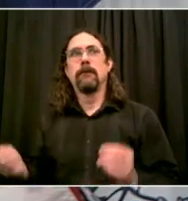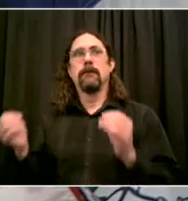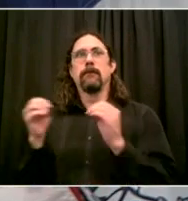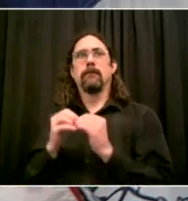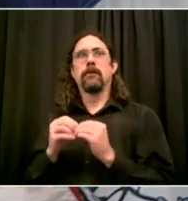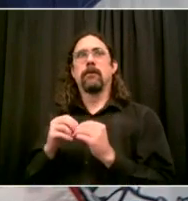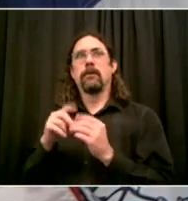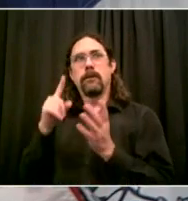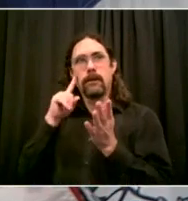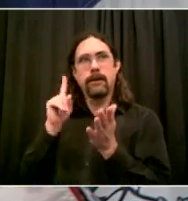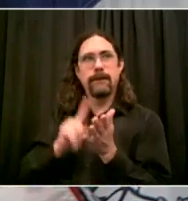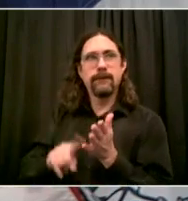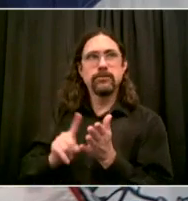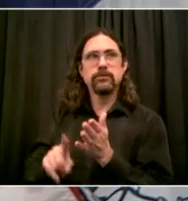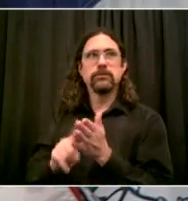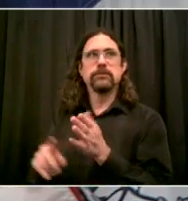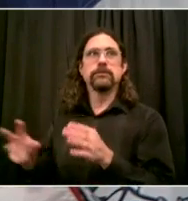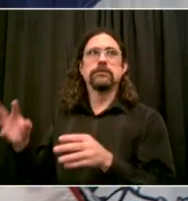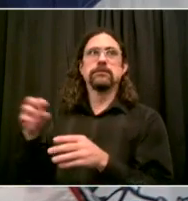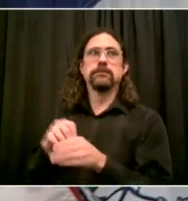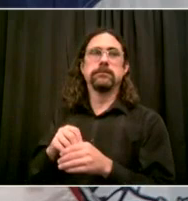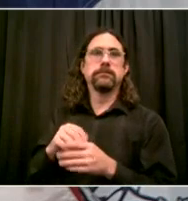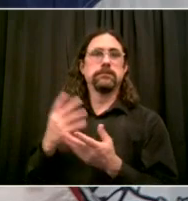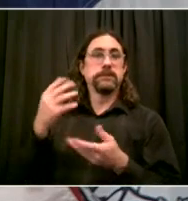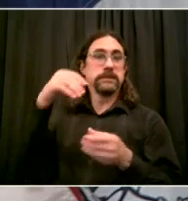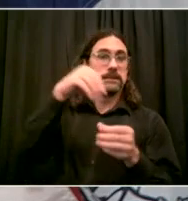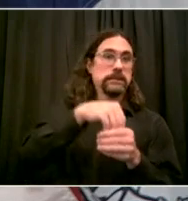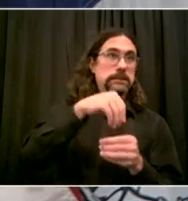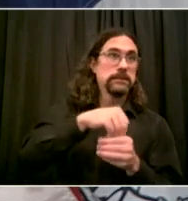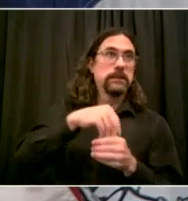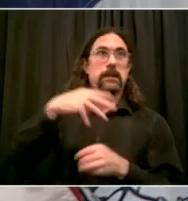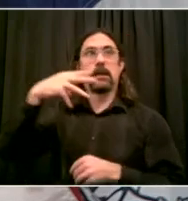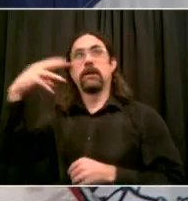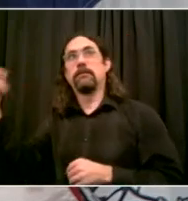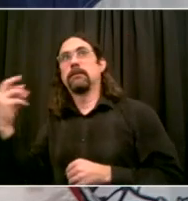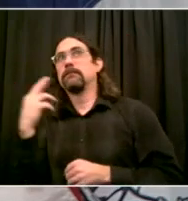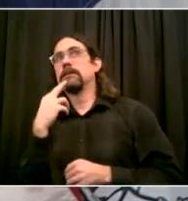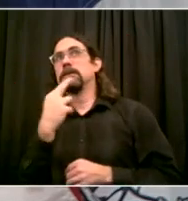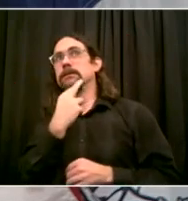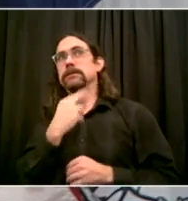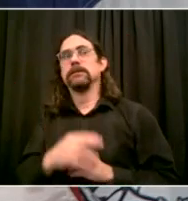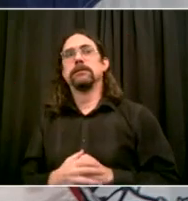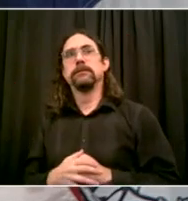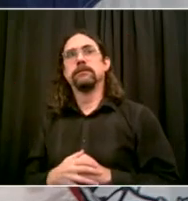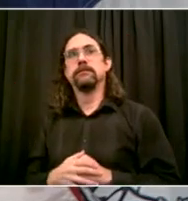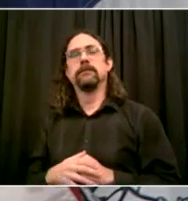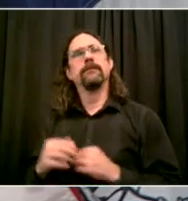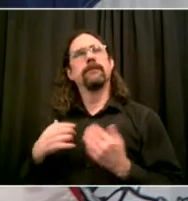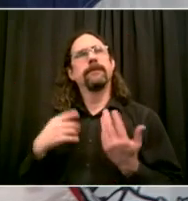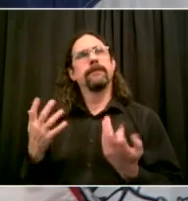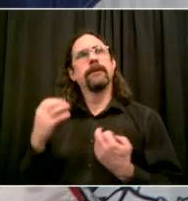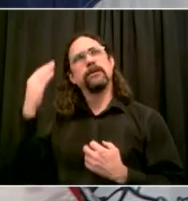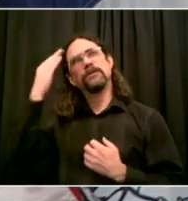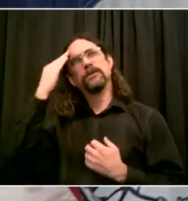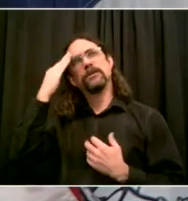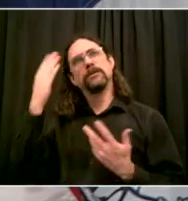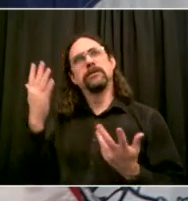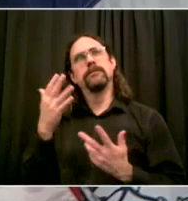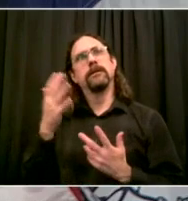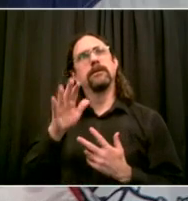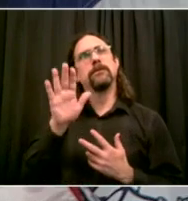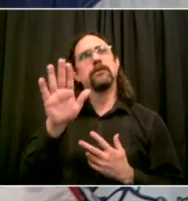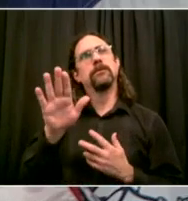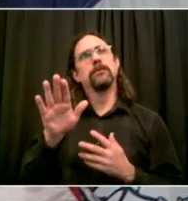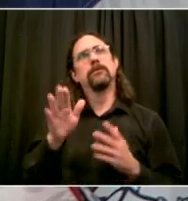could talk to how we are in terms of personnel and enforcing those. So two different categories. Yeah, Fred, very important. So on